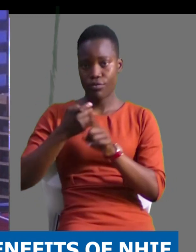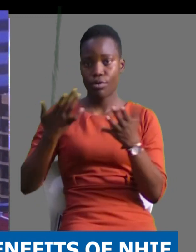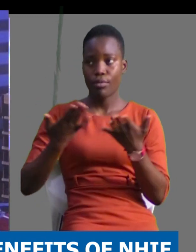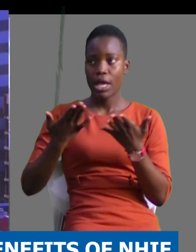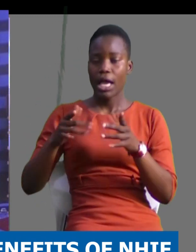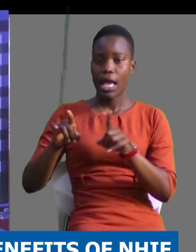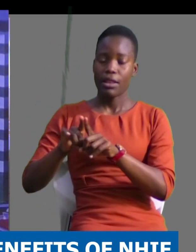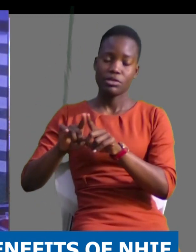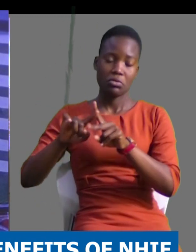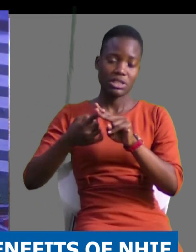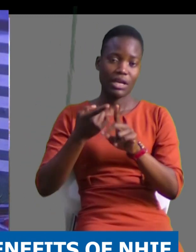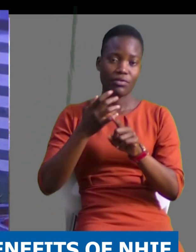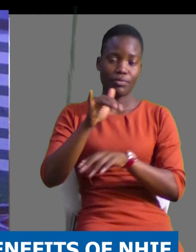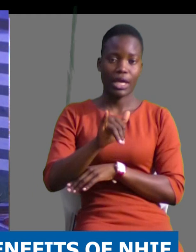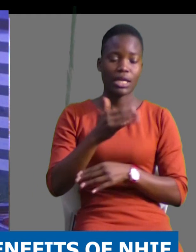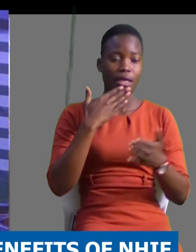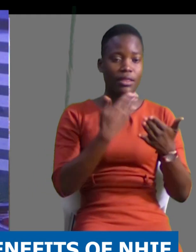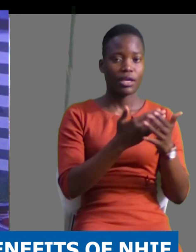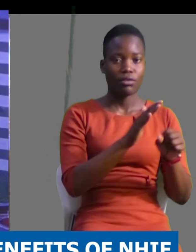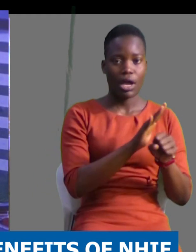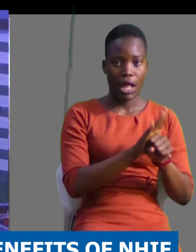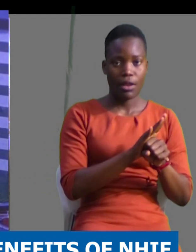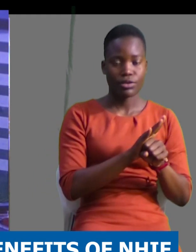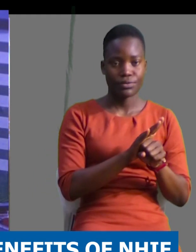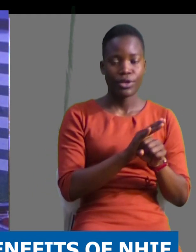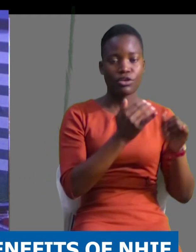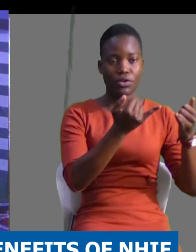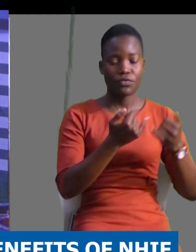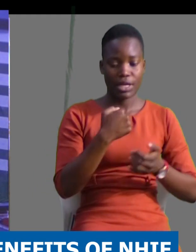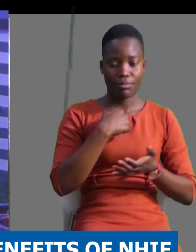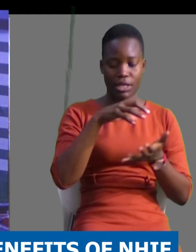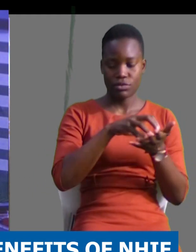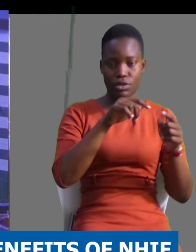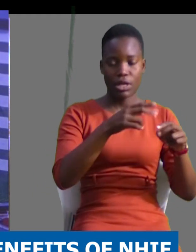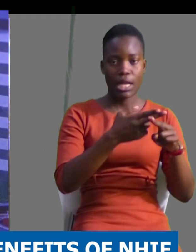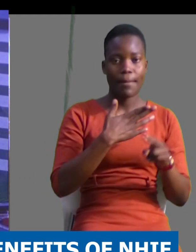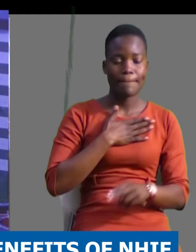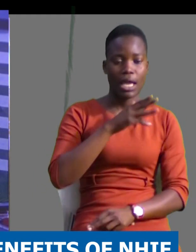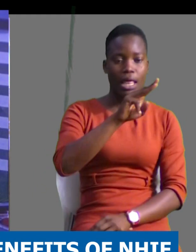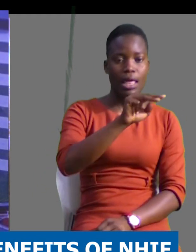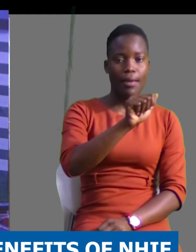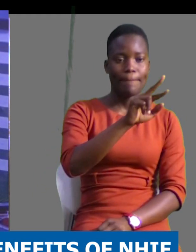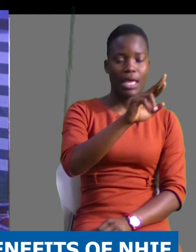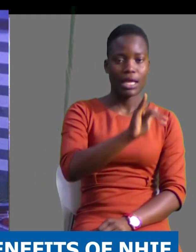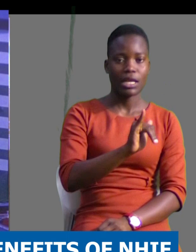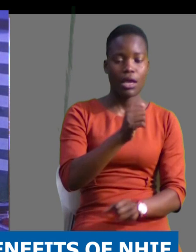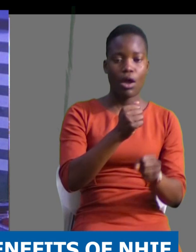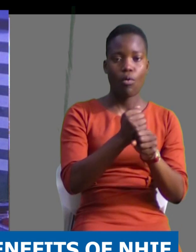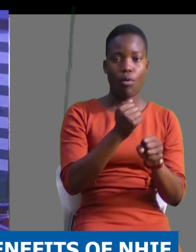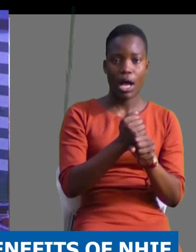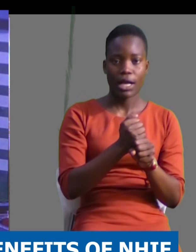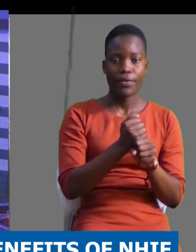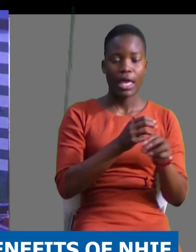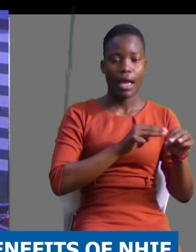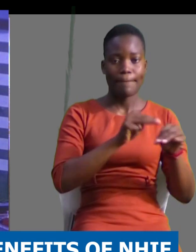and let us start there. Okay, thank you so much for Yes. having me in the studio. Yeah. My name is Mary Nyachai.